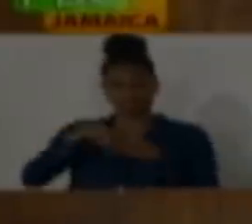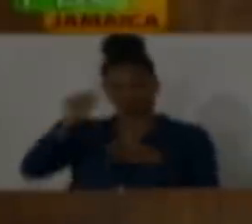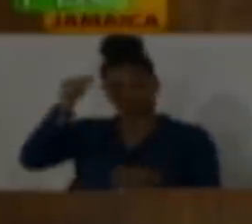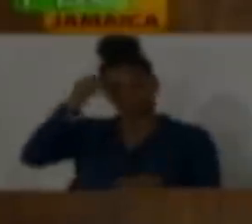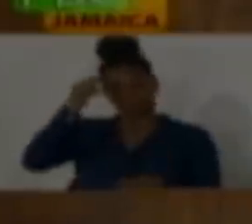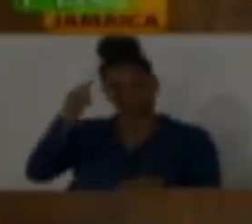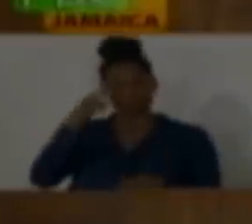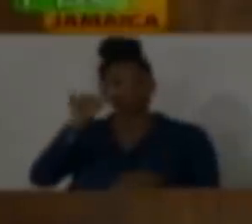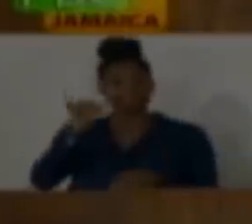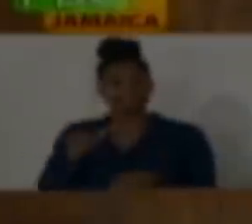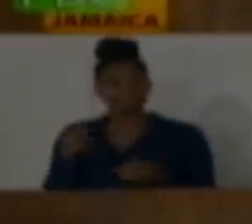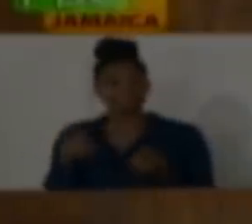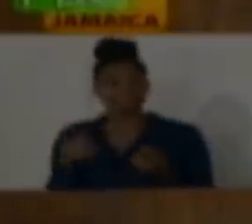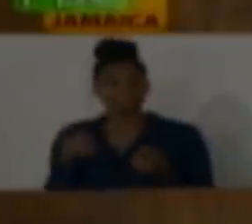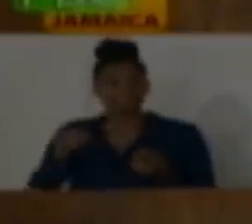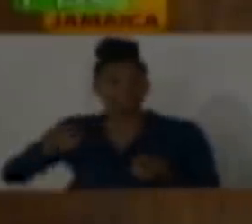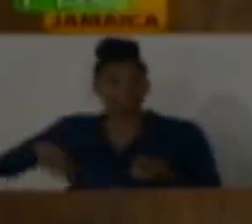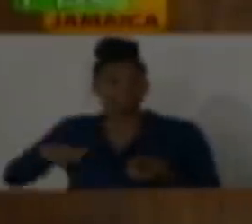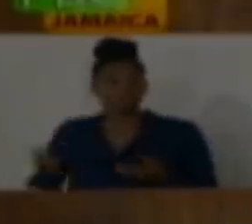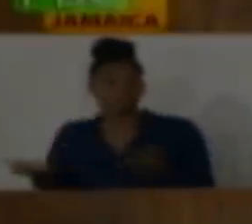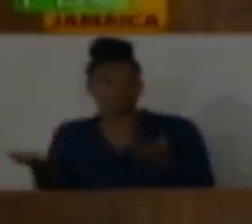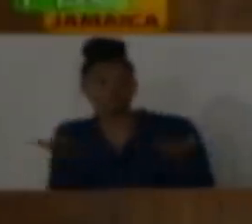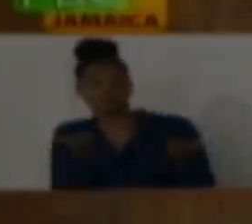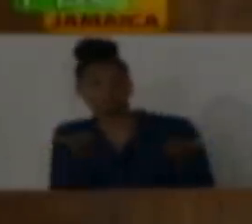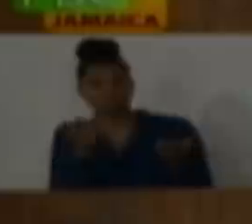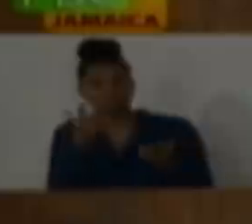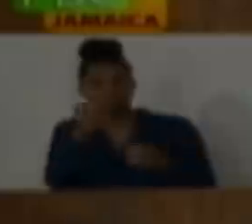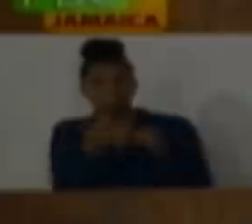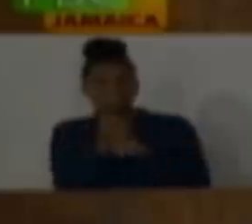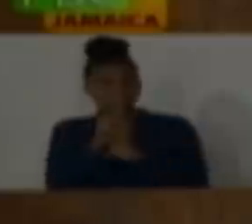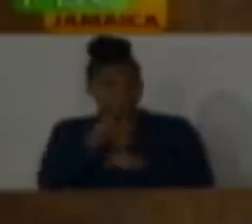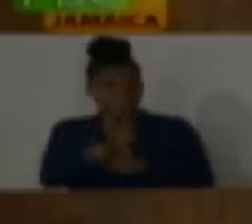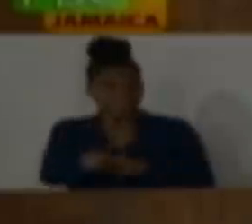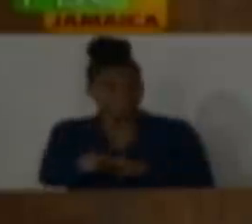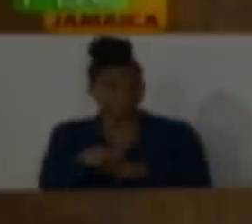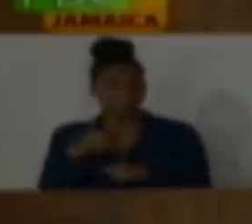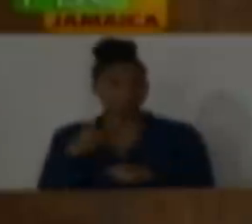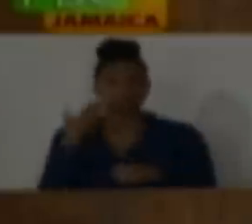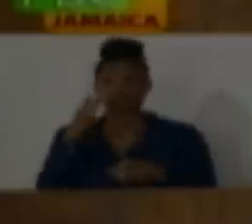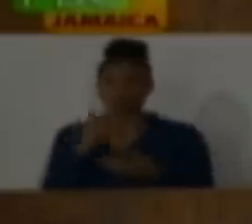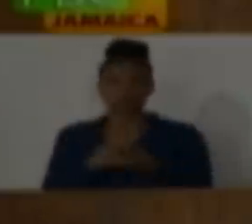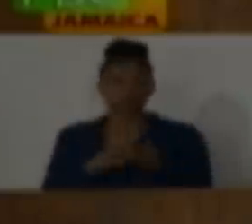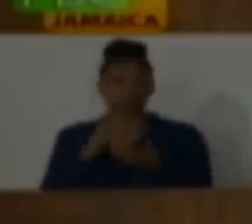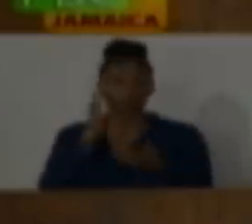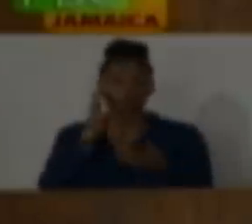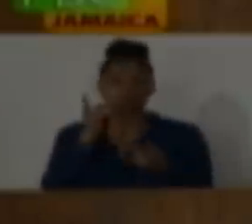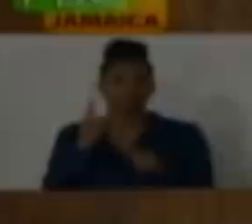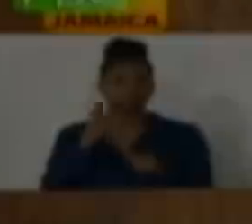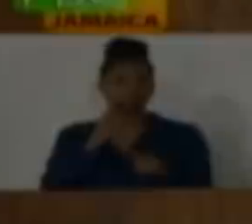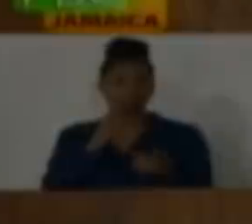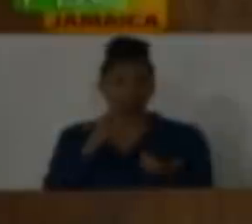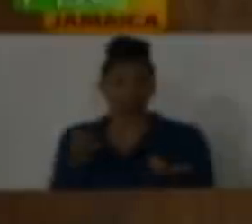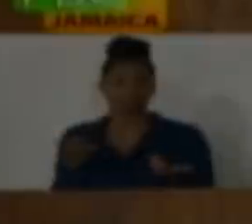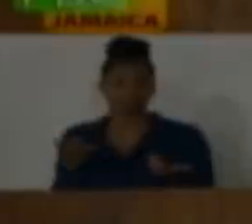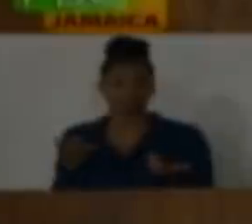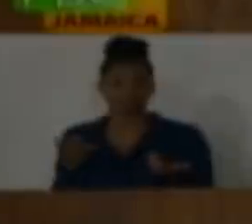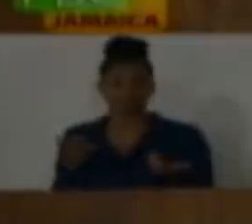it to have not been brought into effect 3 years later, we don't know when it will be, is just deplorable.